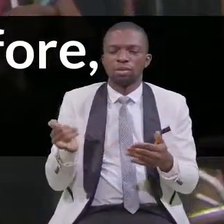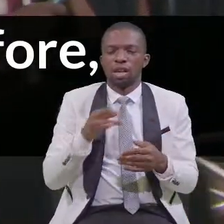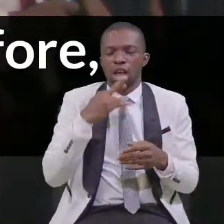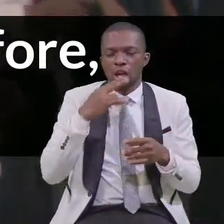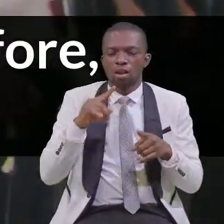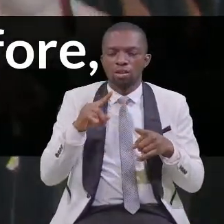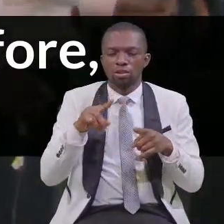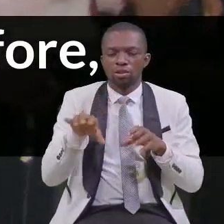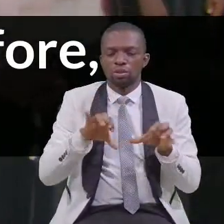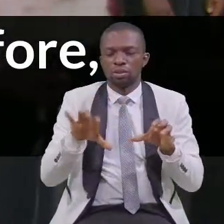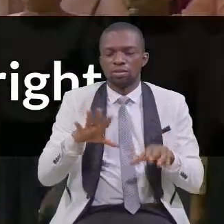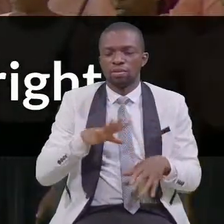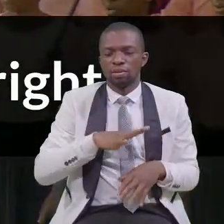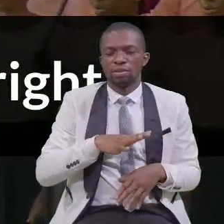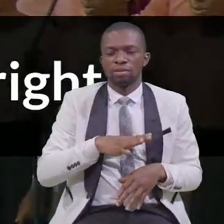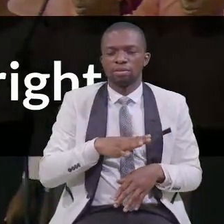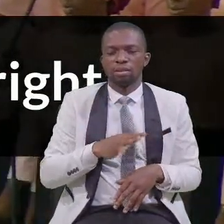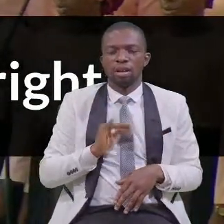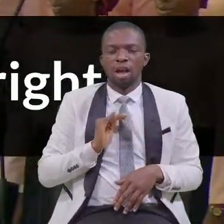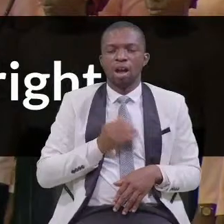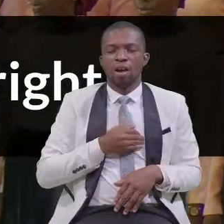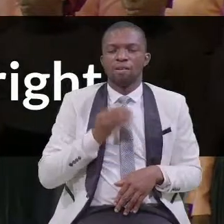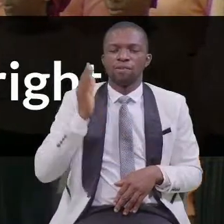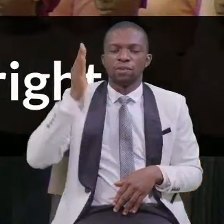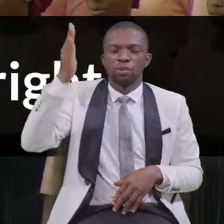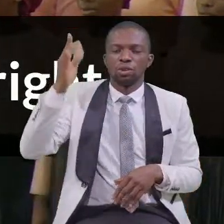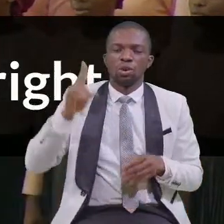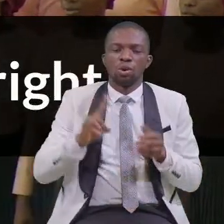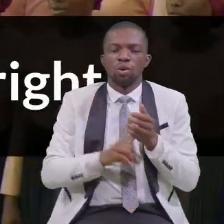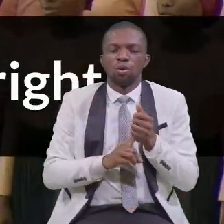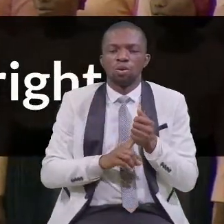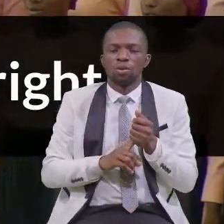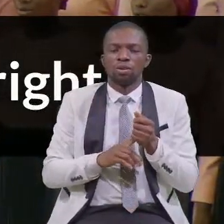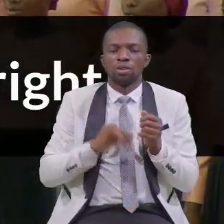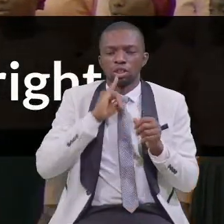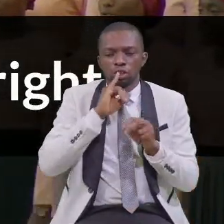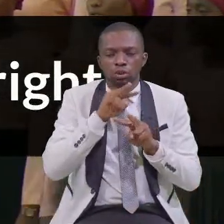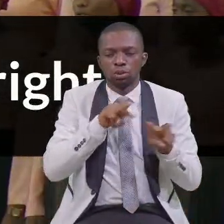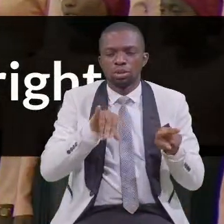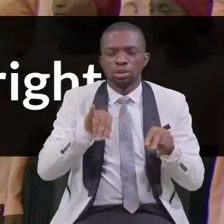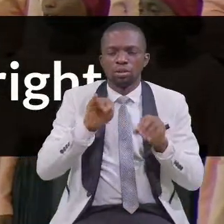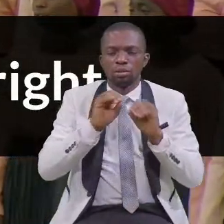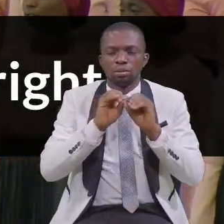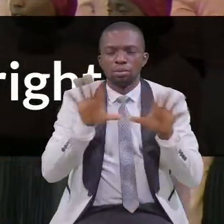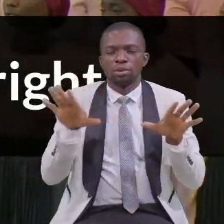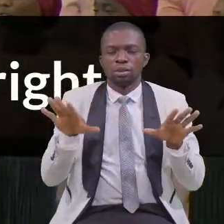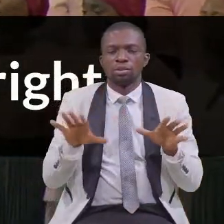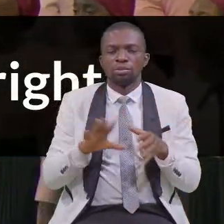The future over there is looking bright.